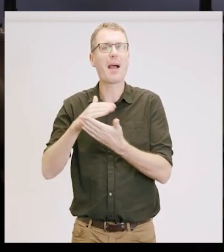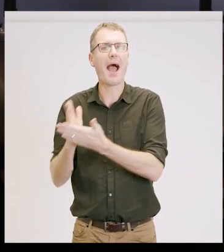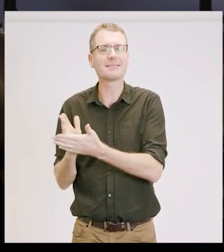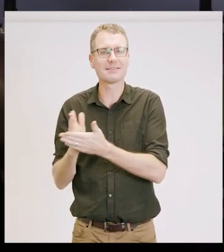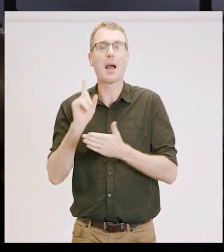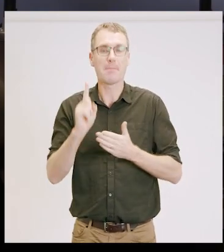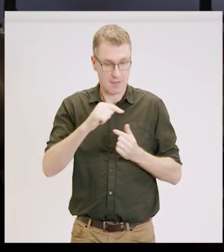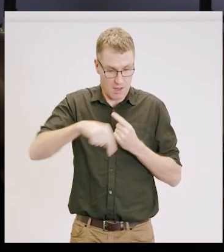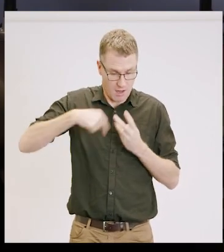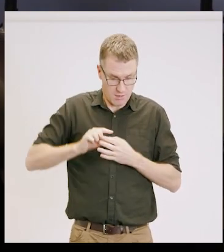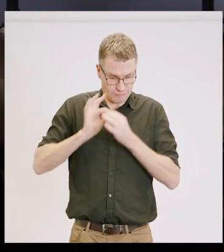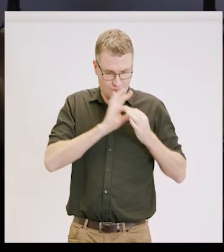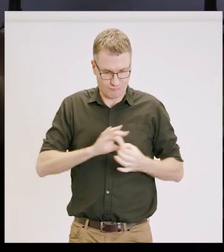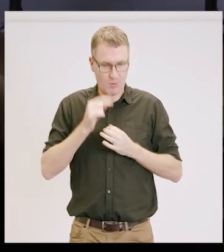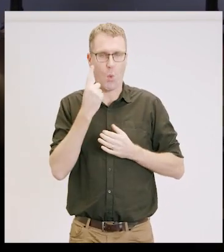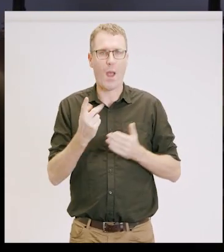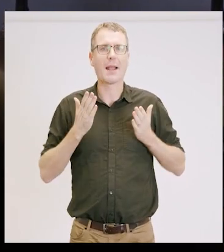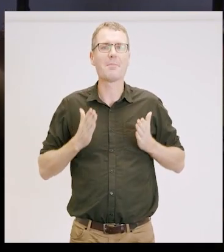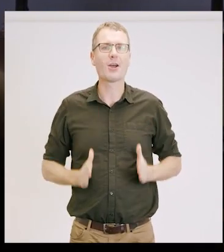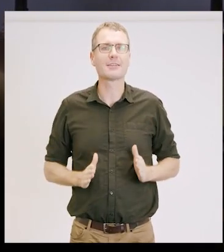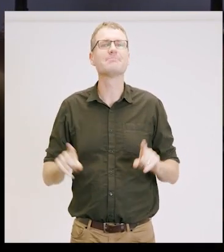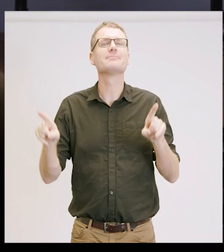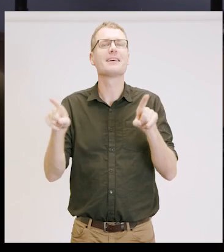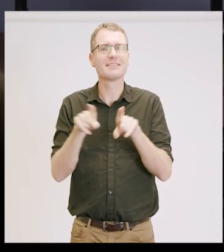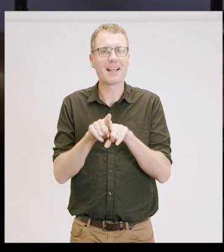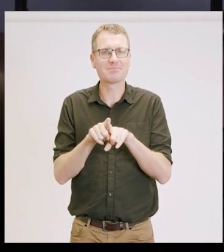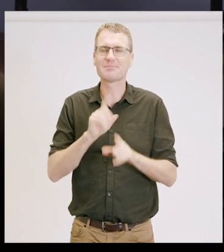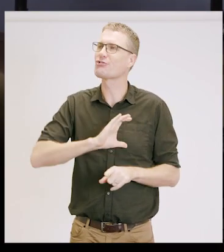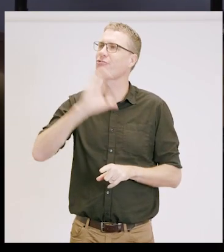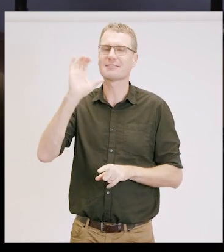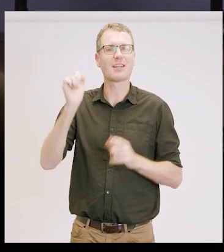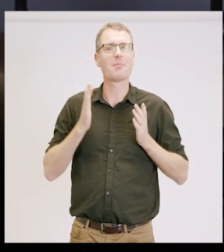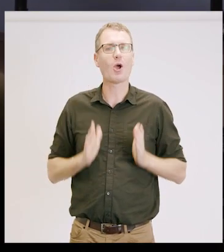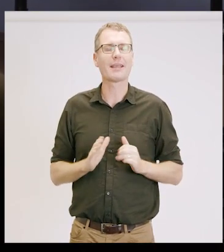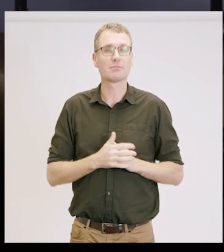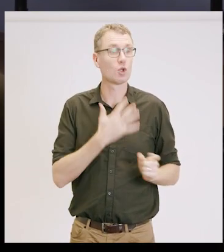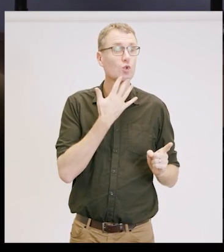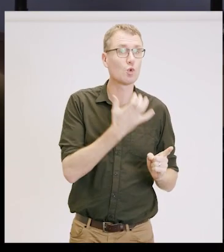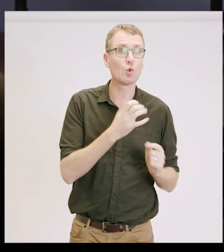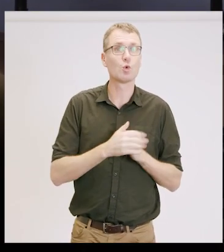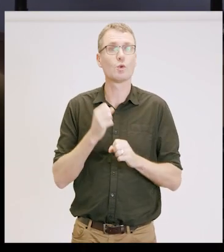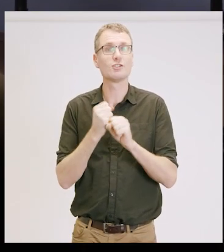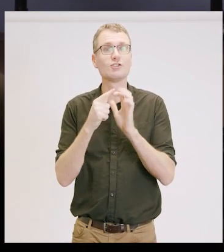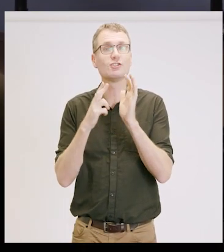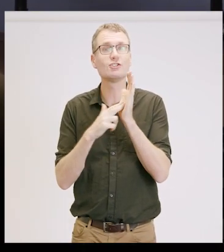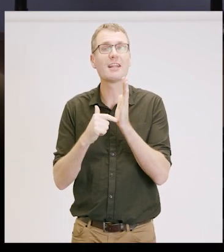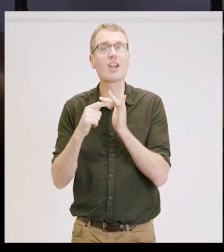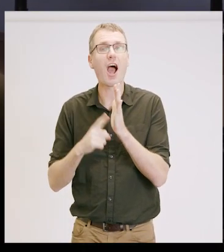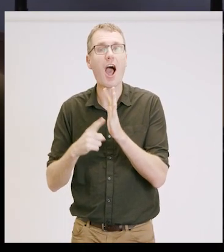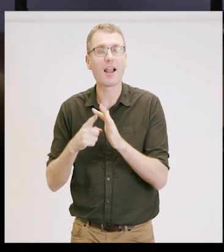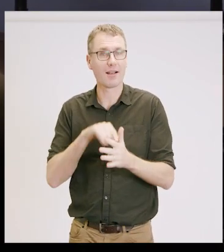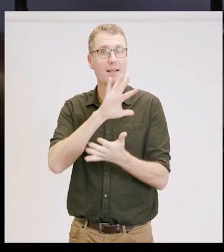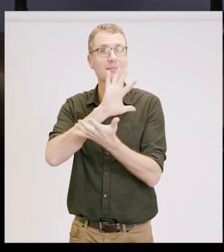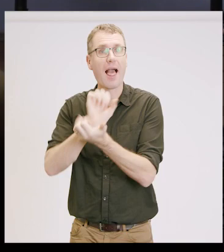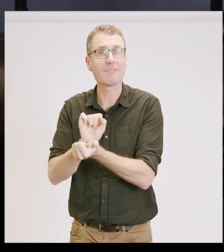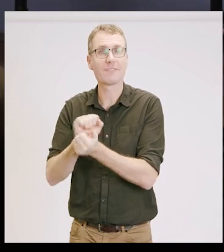up one whole body. So it is with the body of Christ, the church. Some of us are Jews, some of us are Gentiles, some are